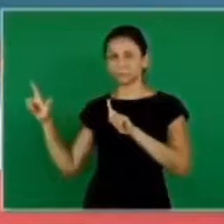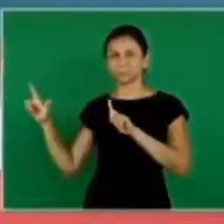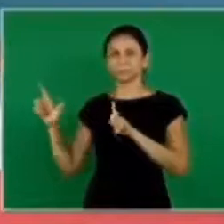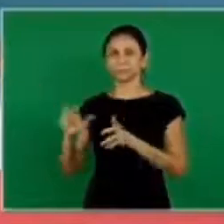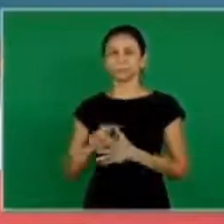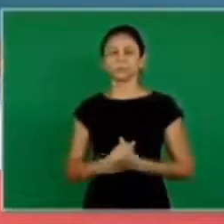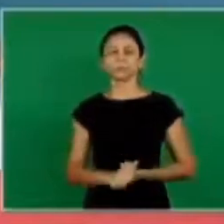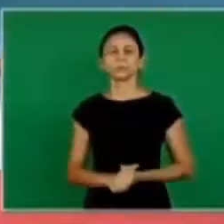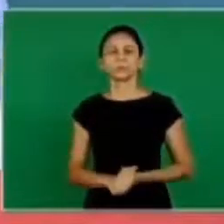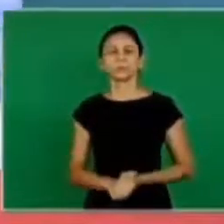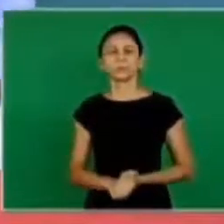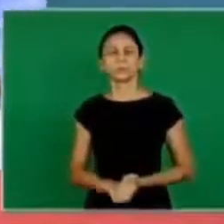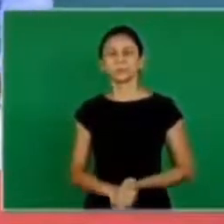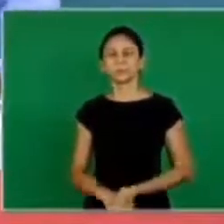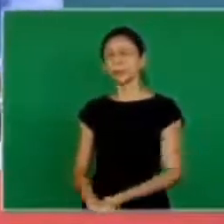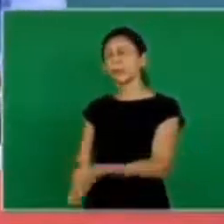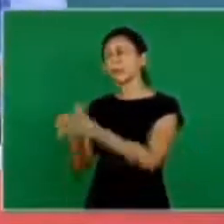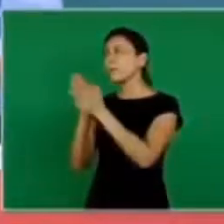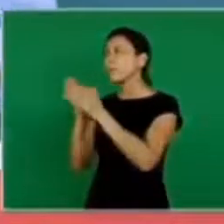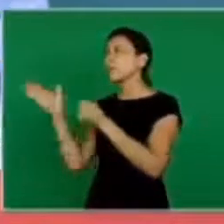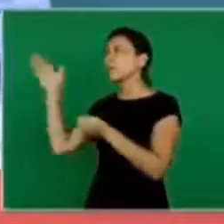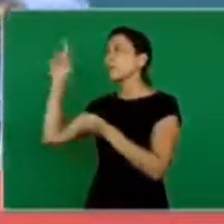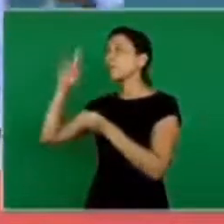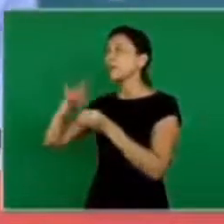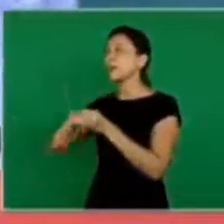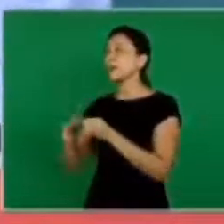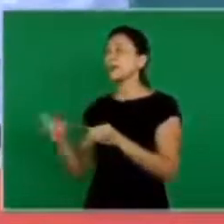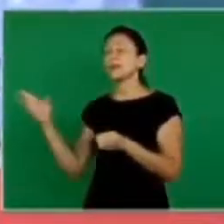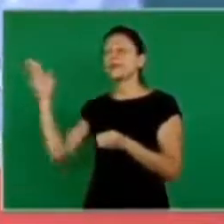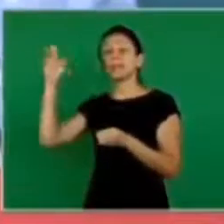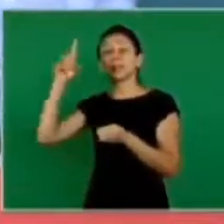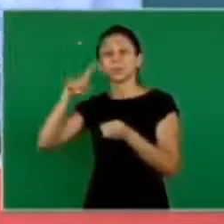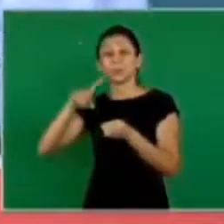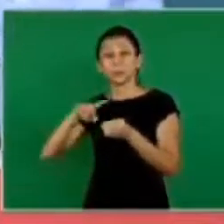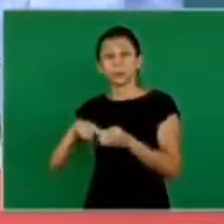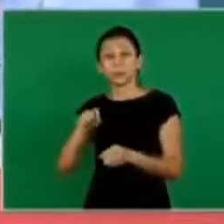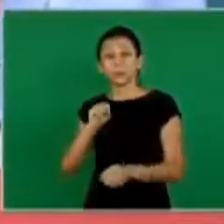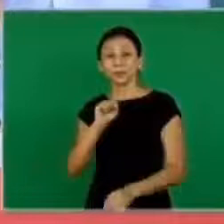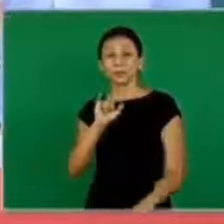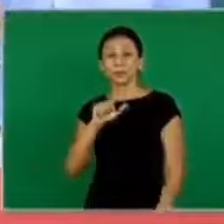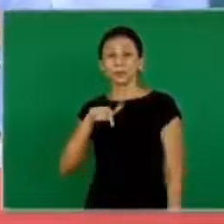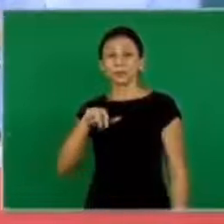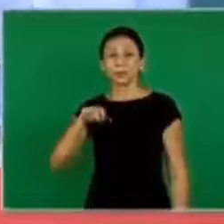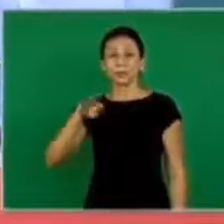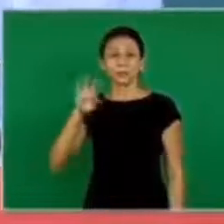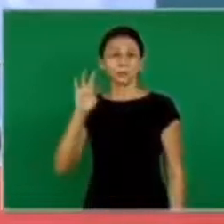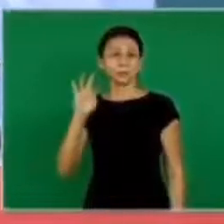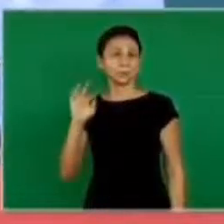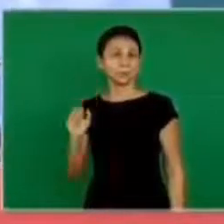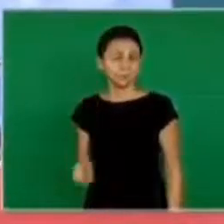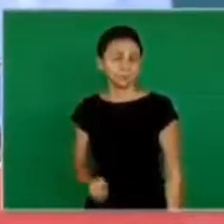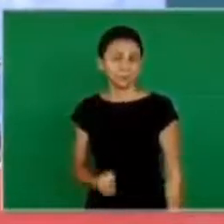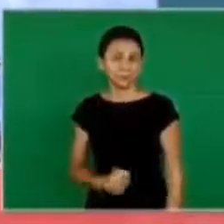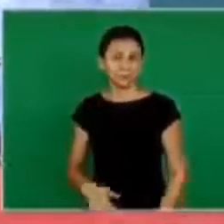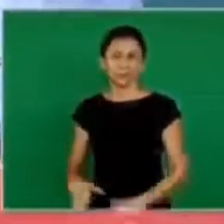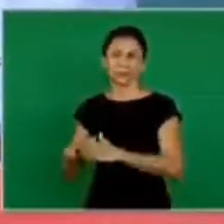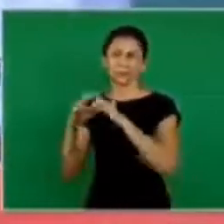the next verse is a shout of Israel, come back, Sulamit, in the great trial, in the